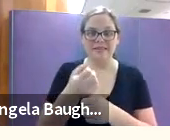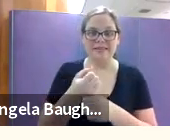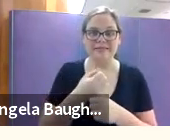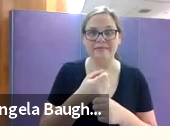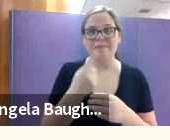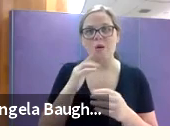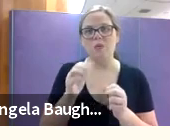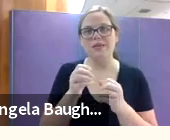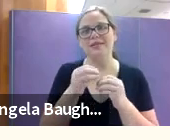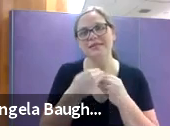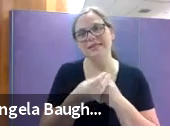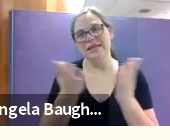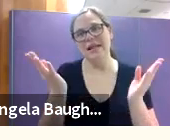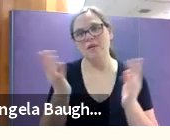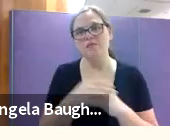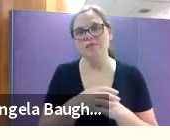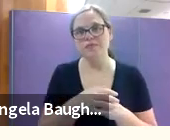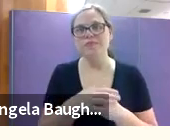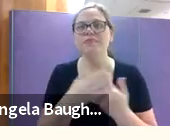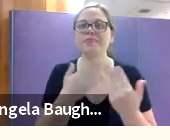that out. Thank you.